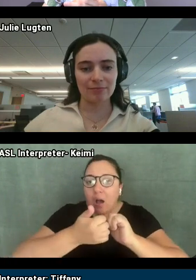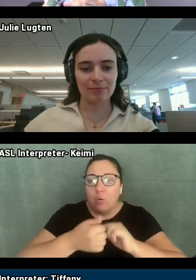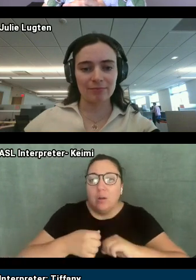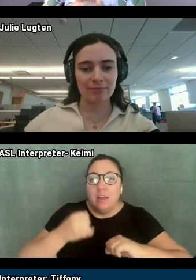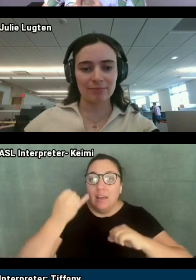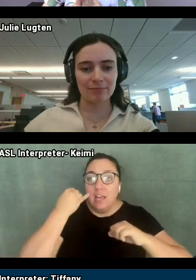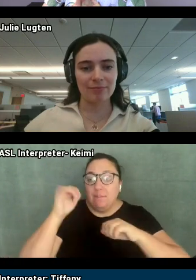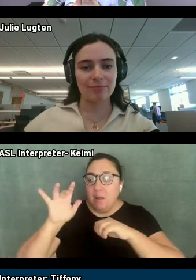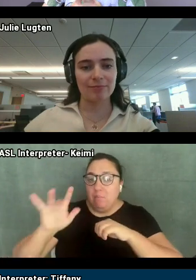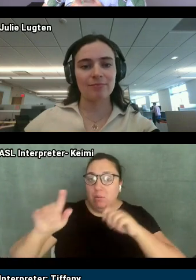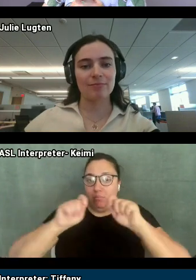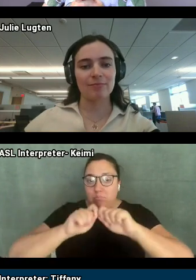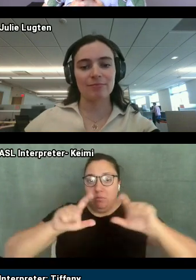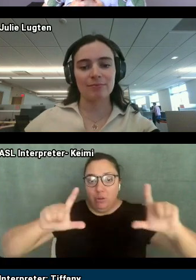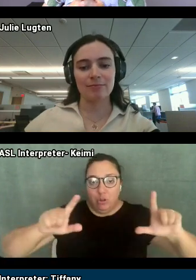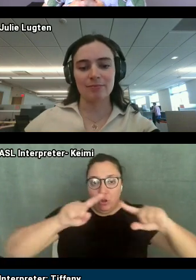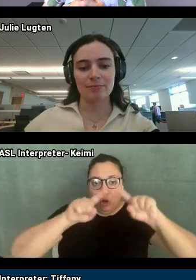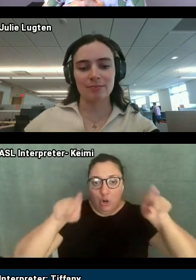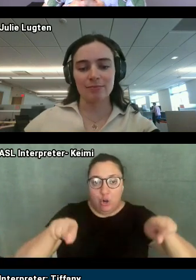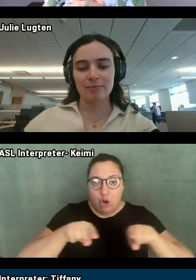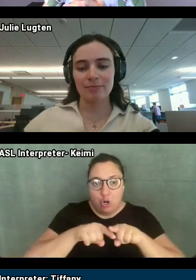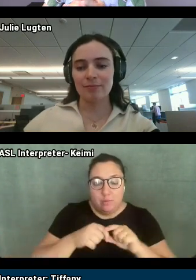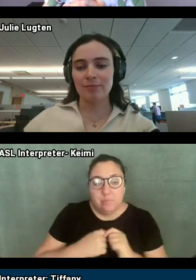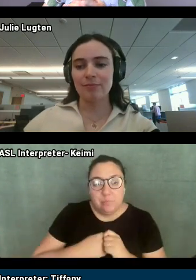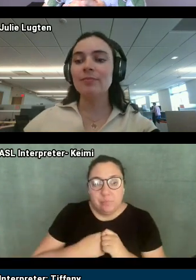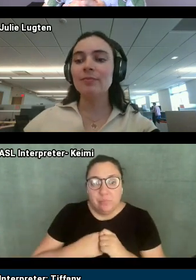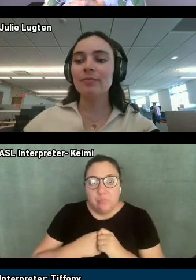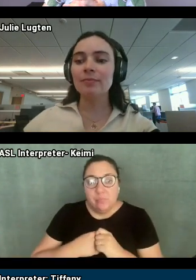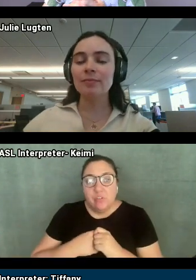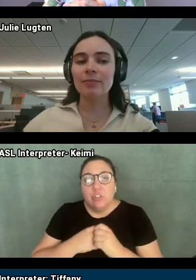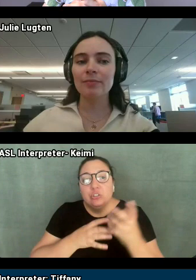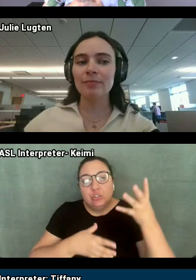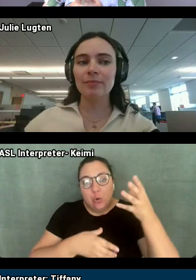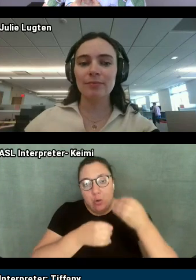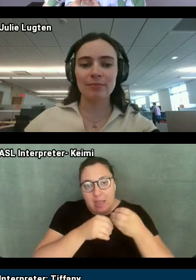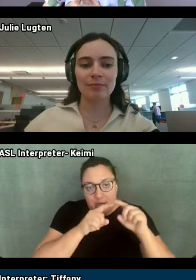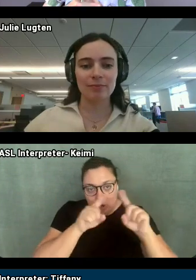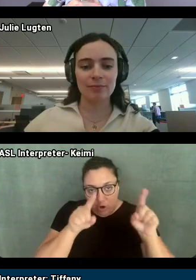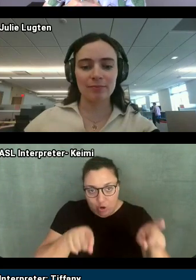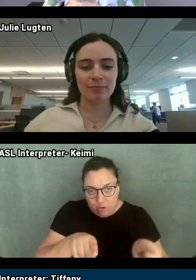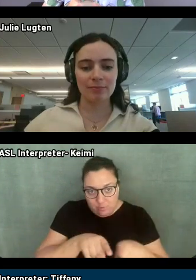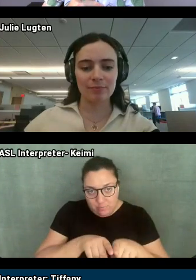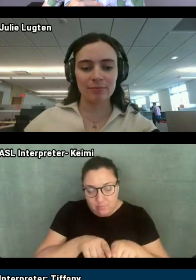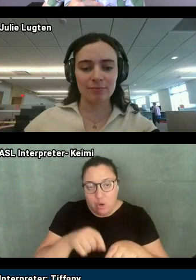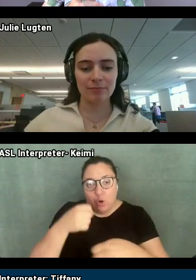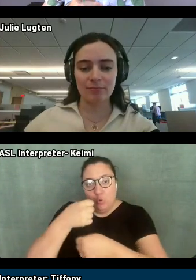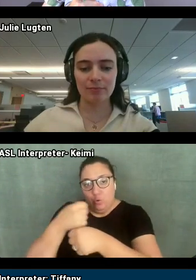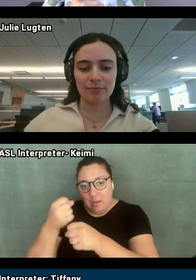here. So if you go add card, create a card,